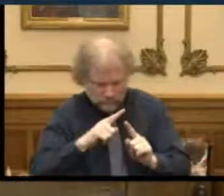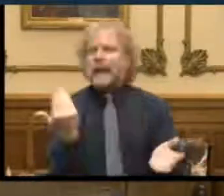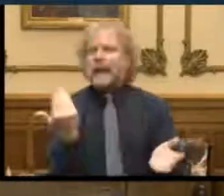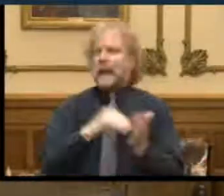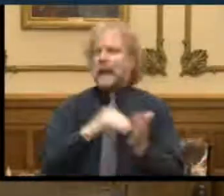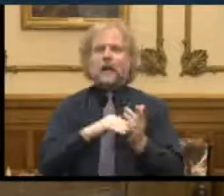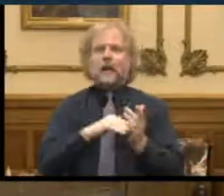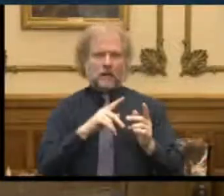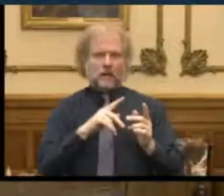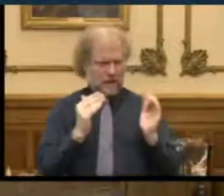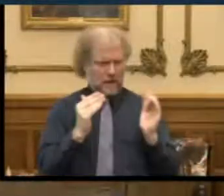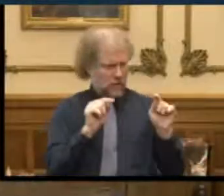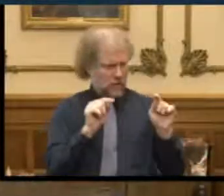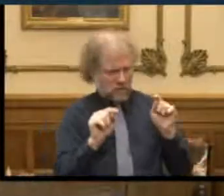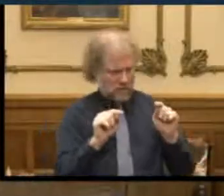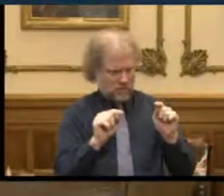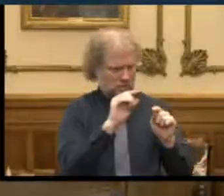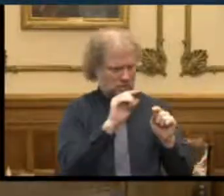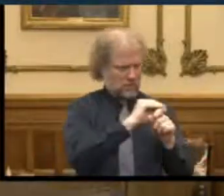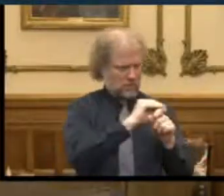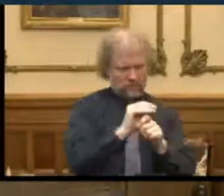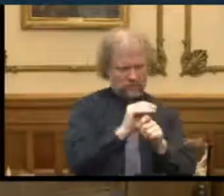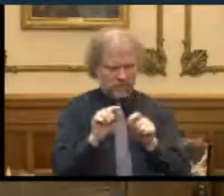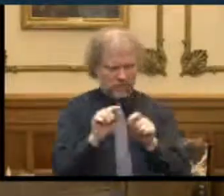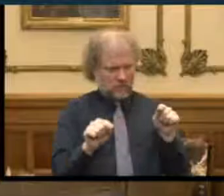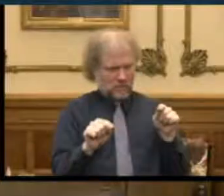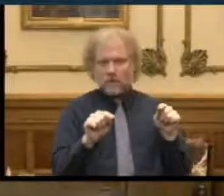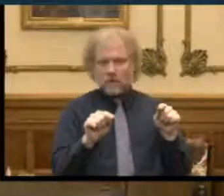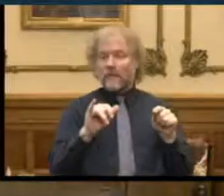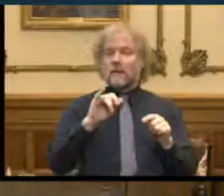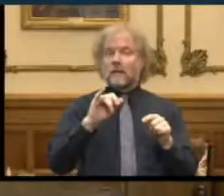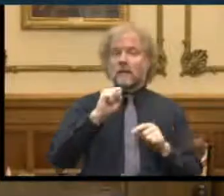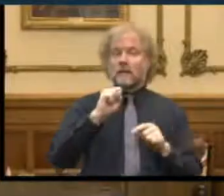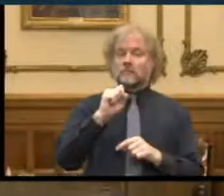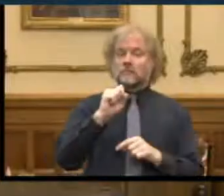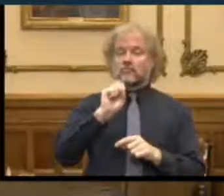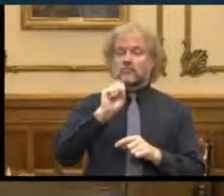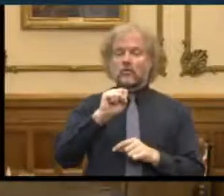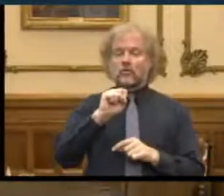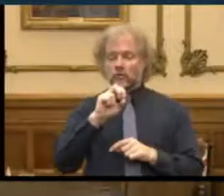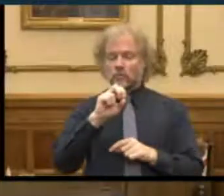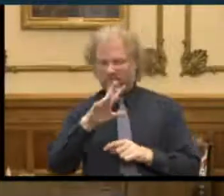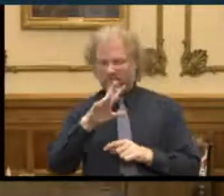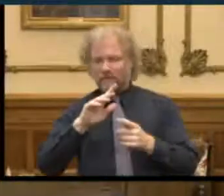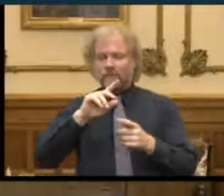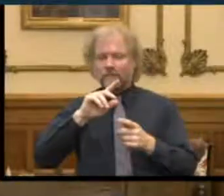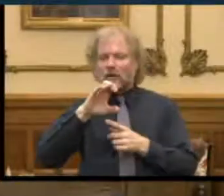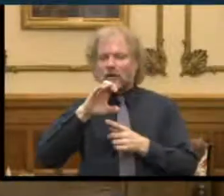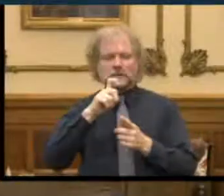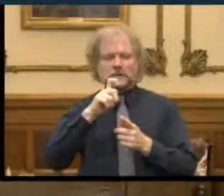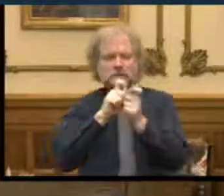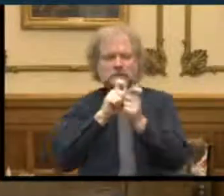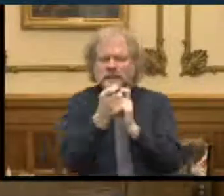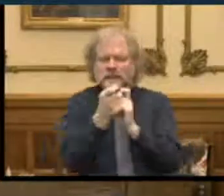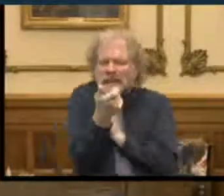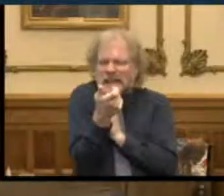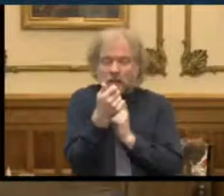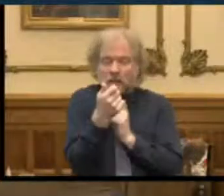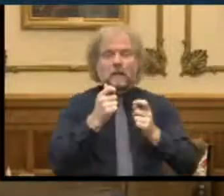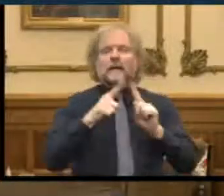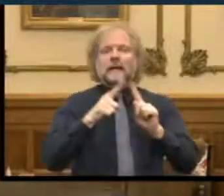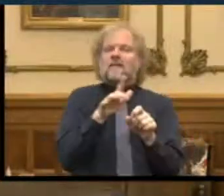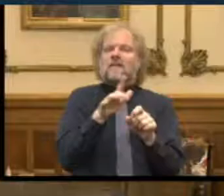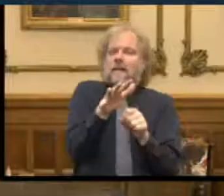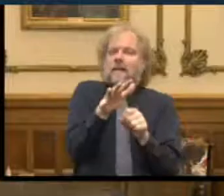virus and knew that that particular strain of this SARS-CoV-2 virus was a little bit different enough that it was